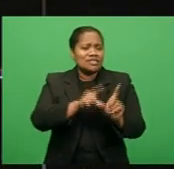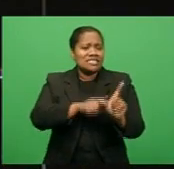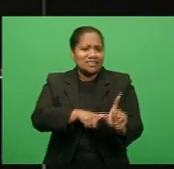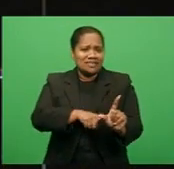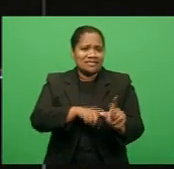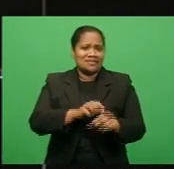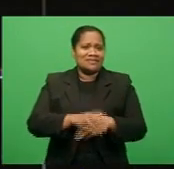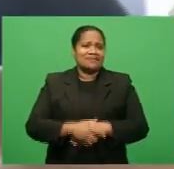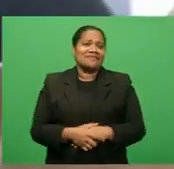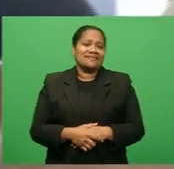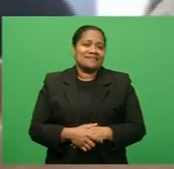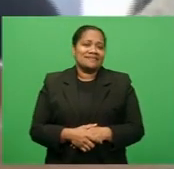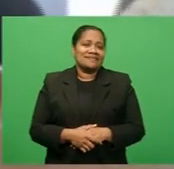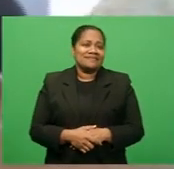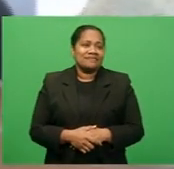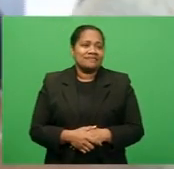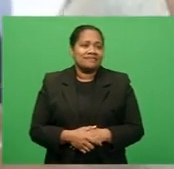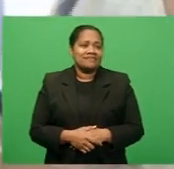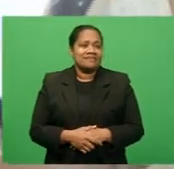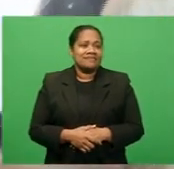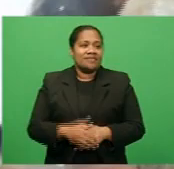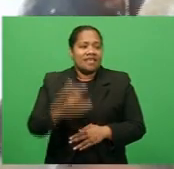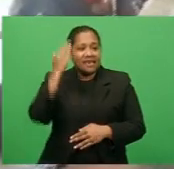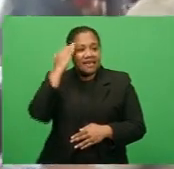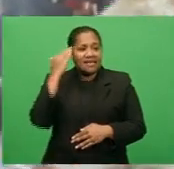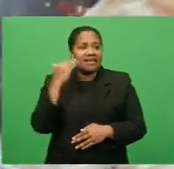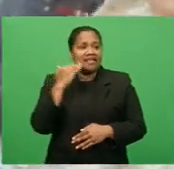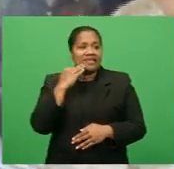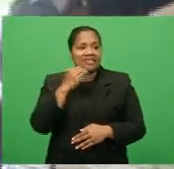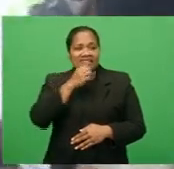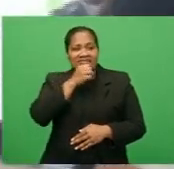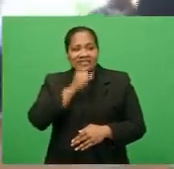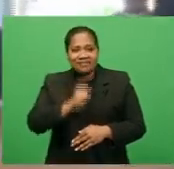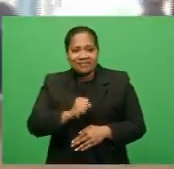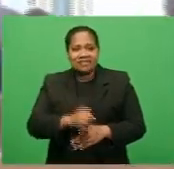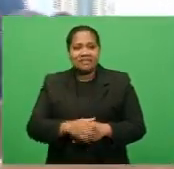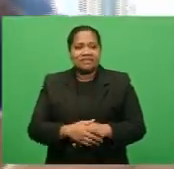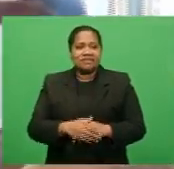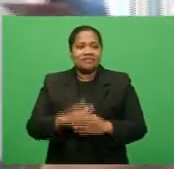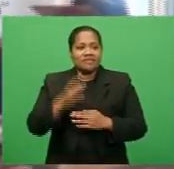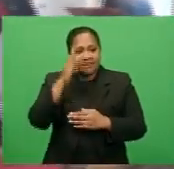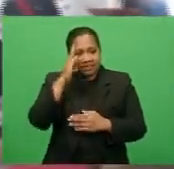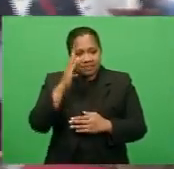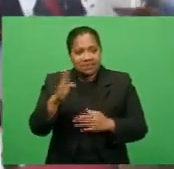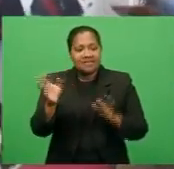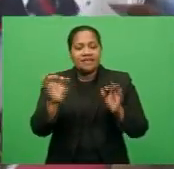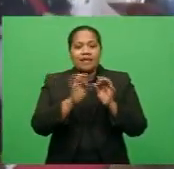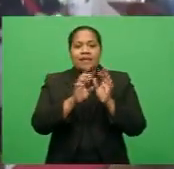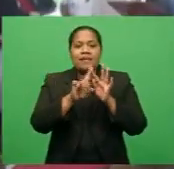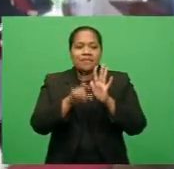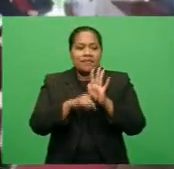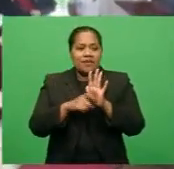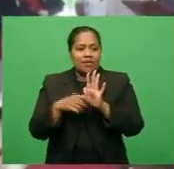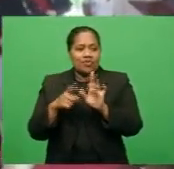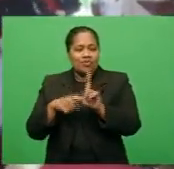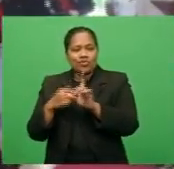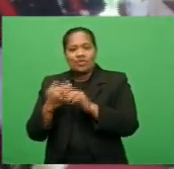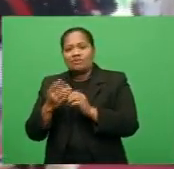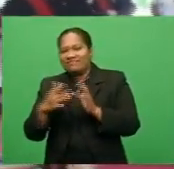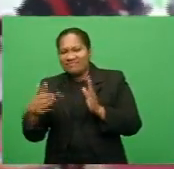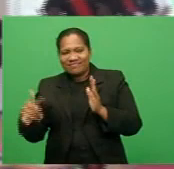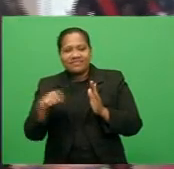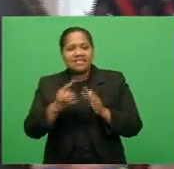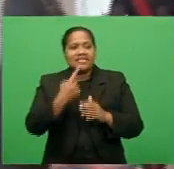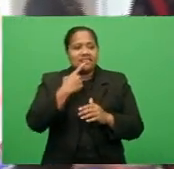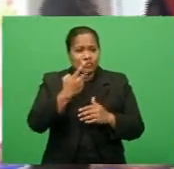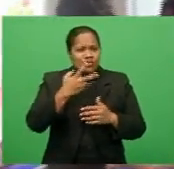his story. Ladies and gentlemen, Mr. Barry Whiteside. Whiteside says he was honored to be